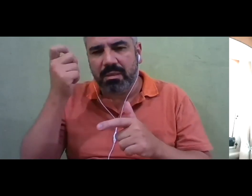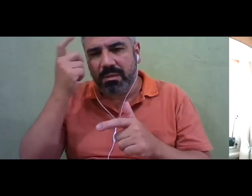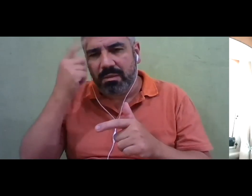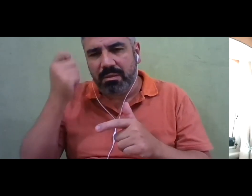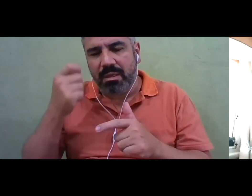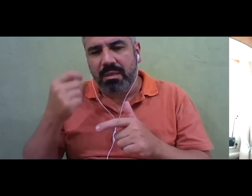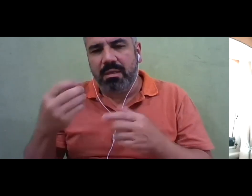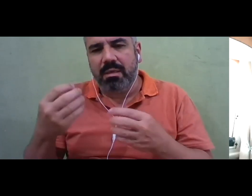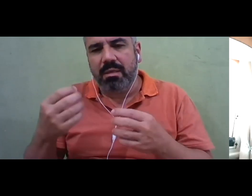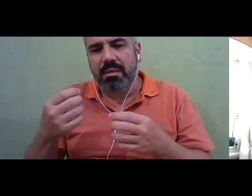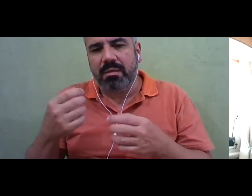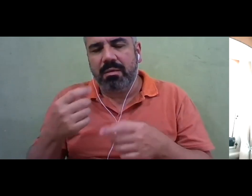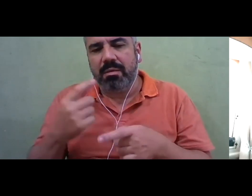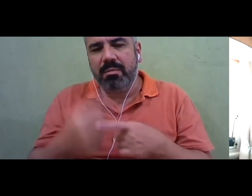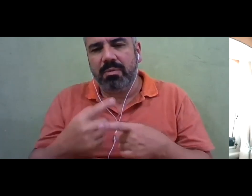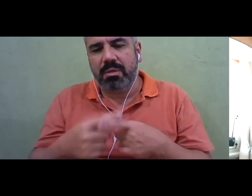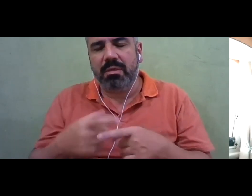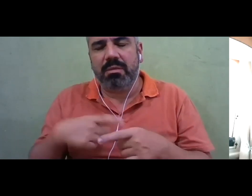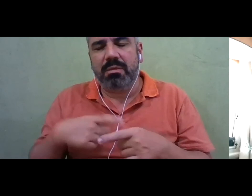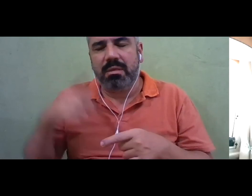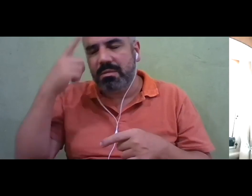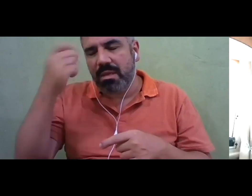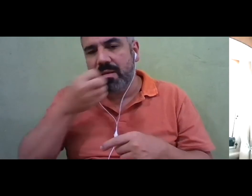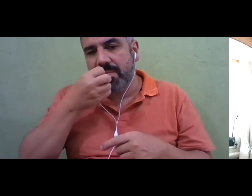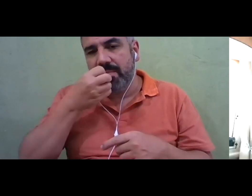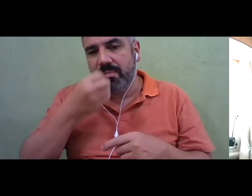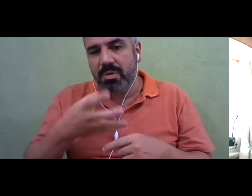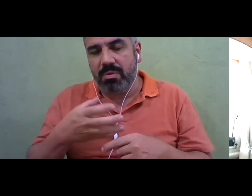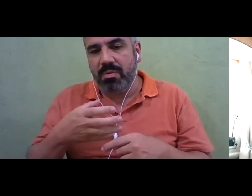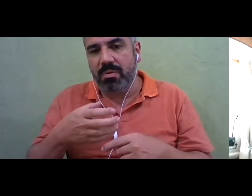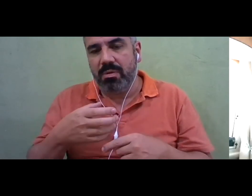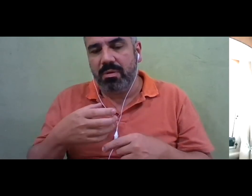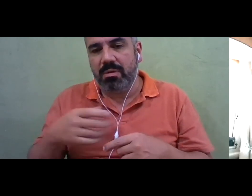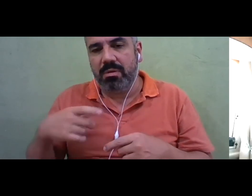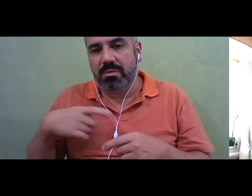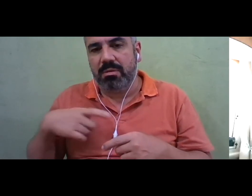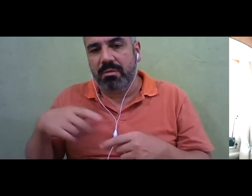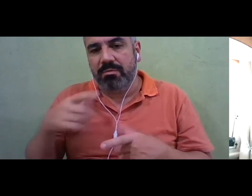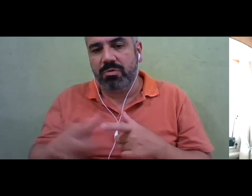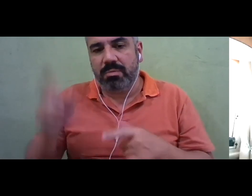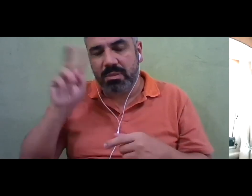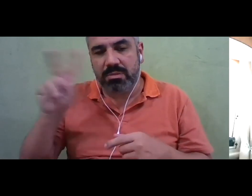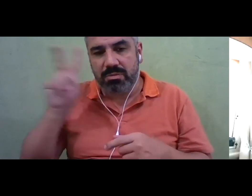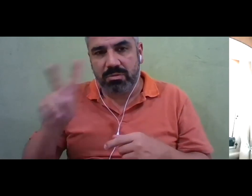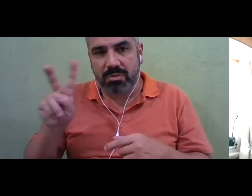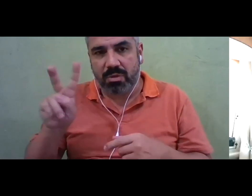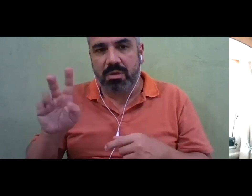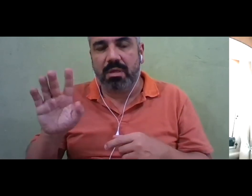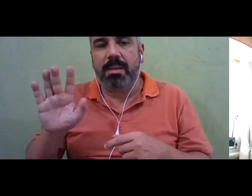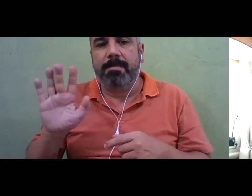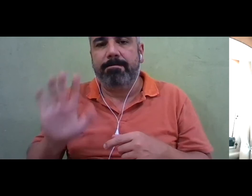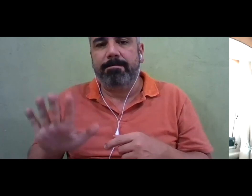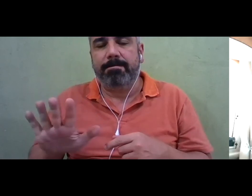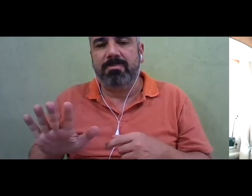if it's a good idea. It's given to you in history. So when a particular